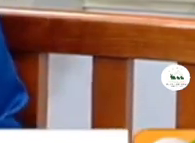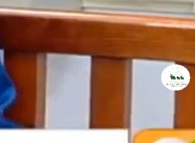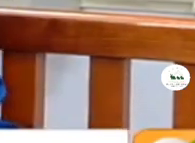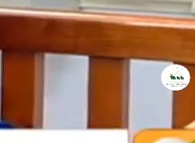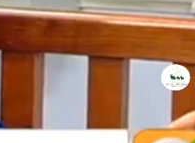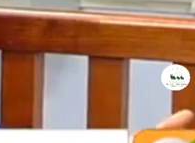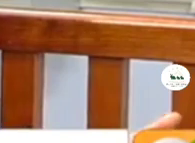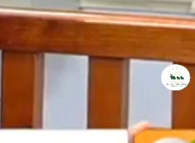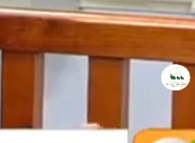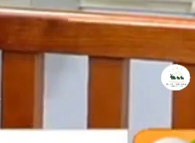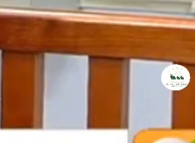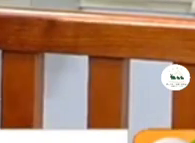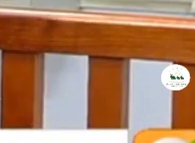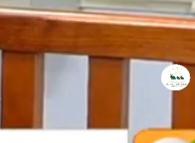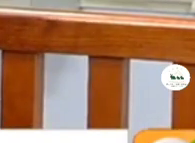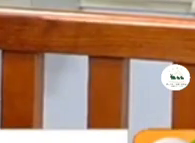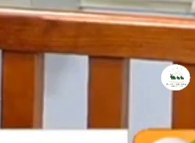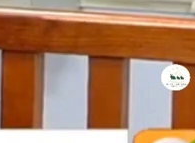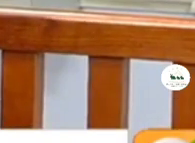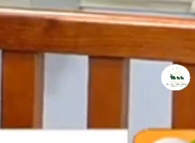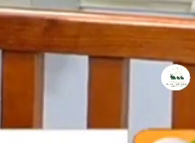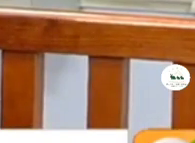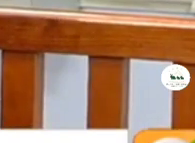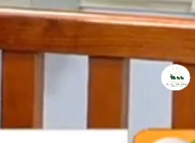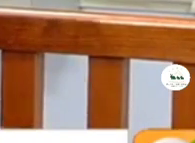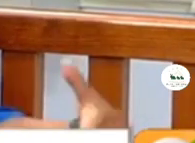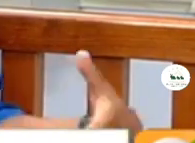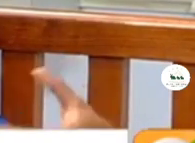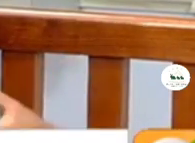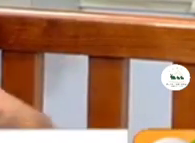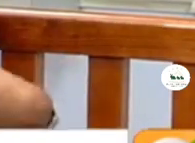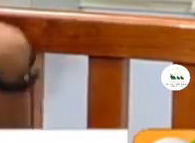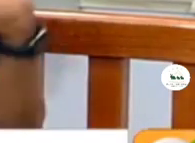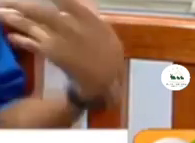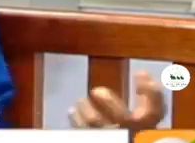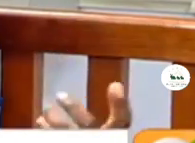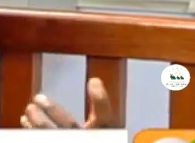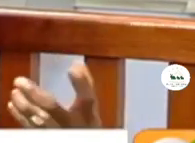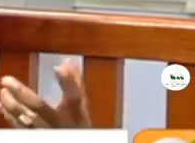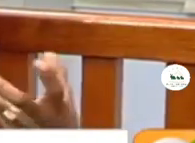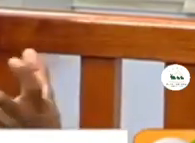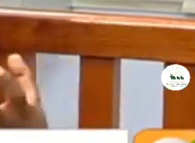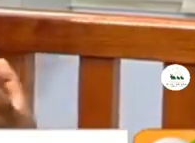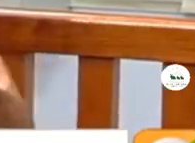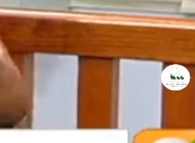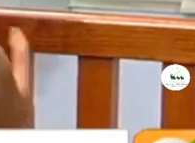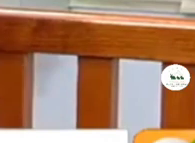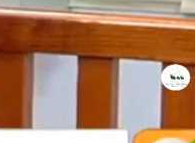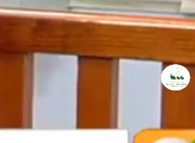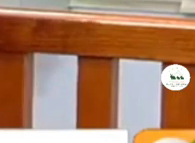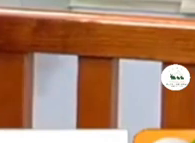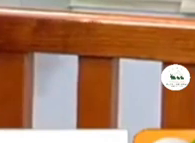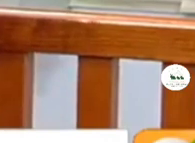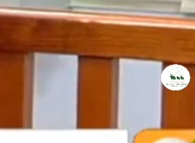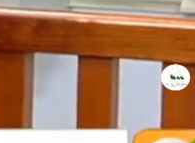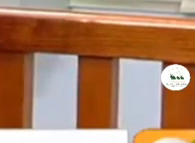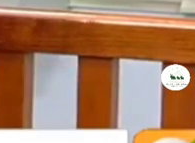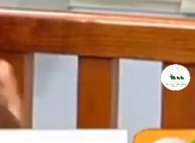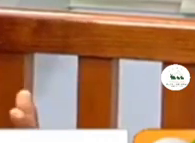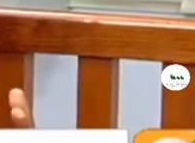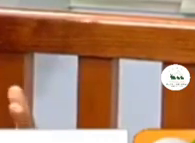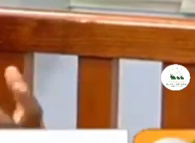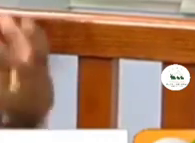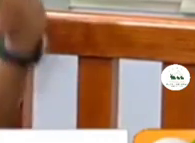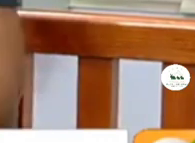familiar with those kinds of things. I have got neither the ability nor the proclivity to worship a